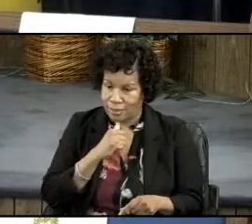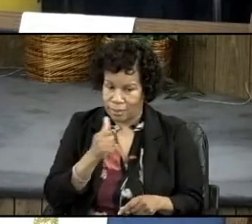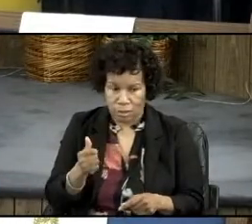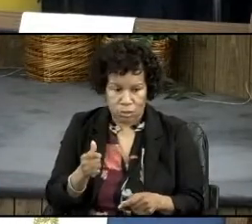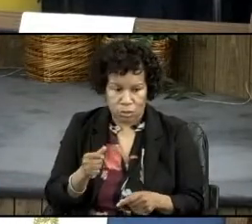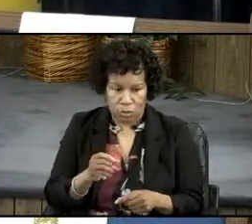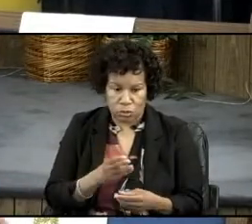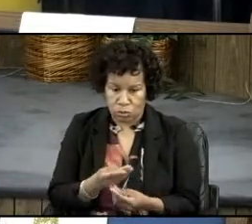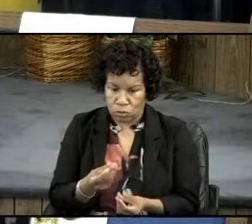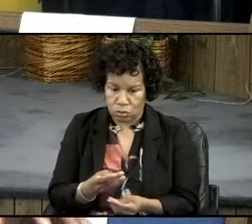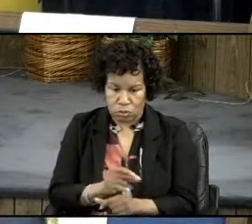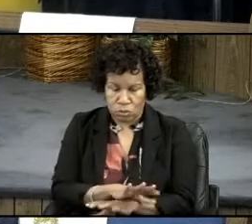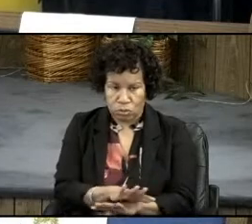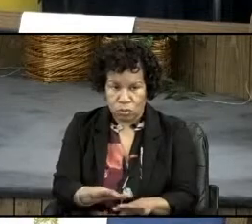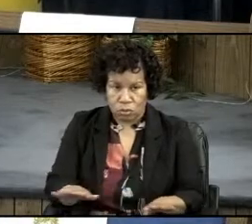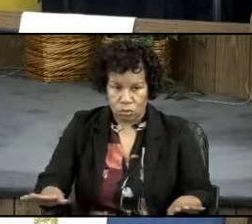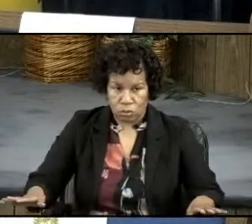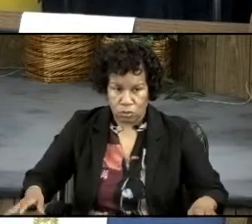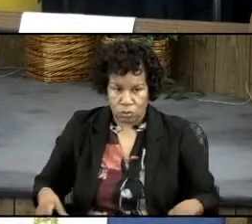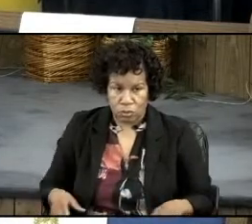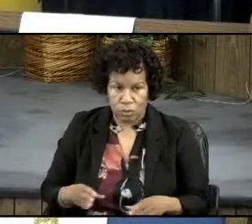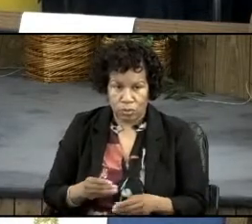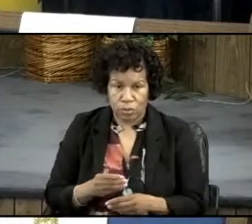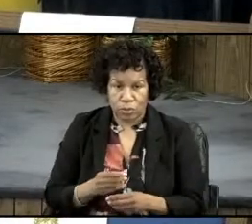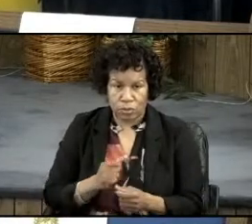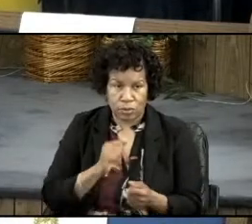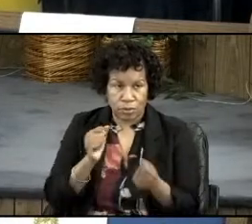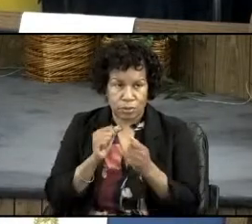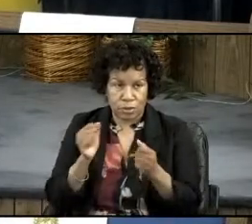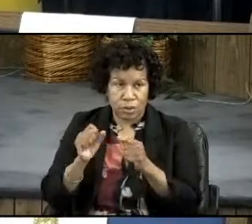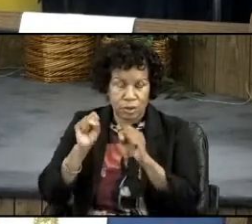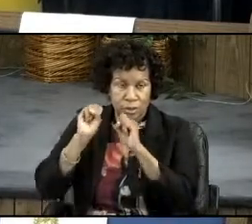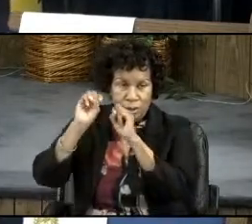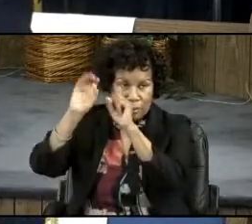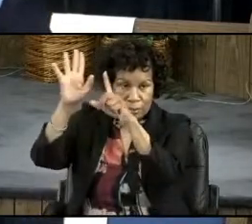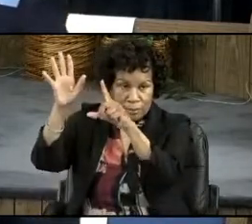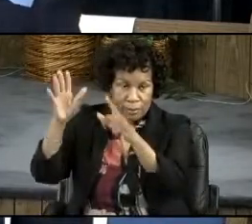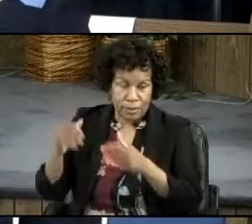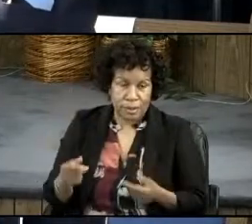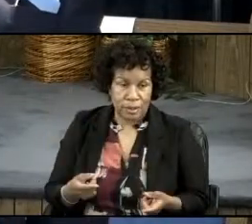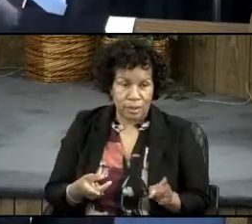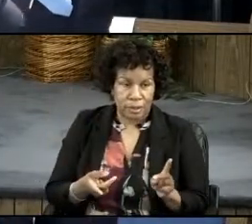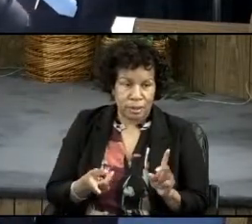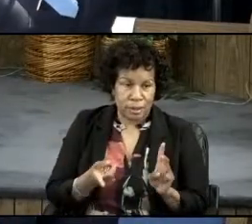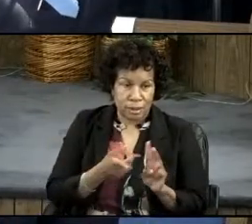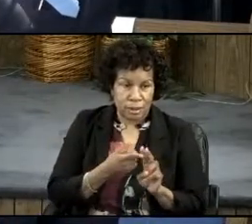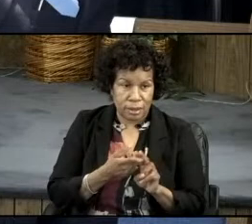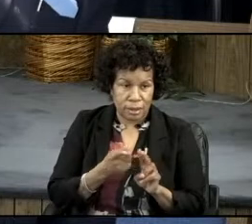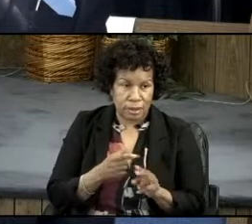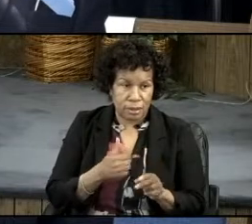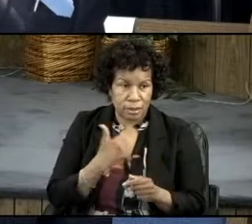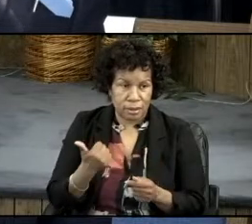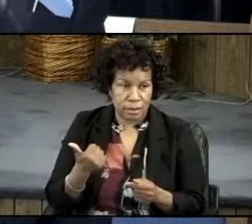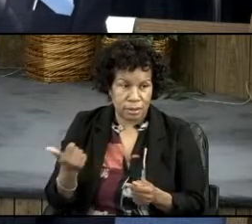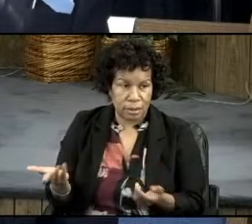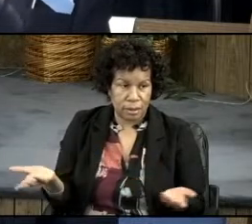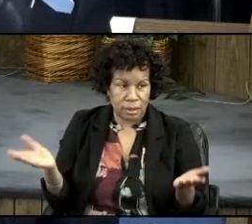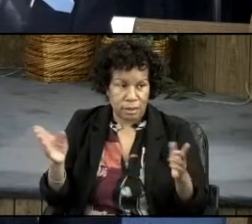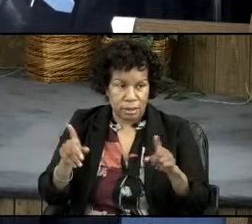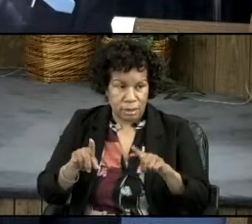battlefield. There's some battle mountains. And the second thing that is happening is that the men of